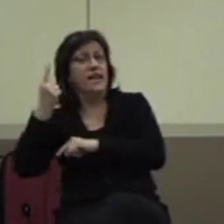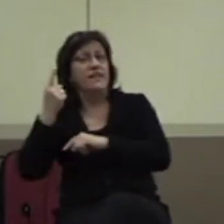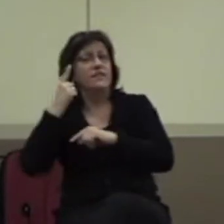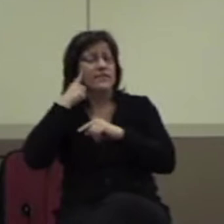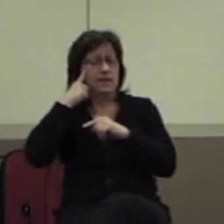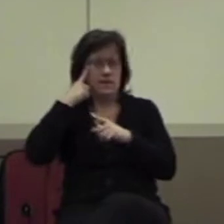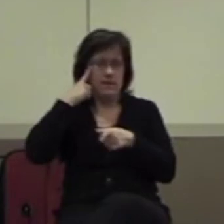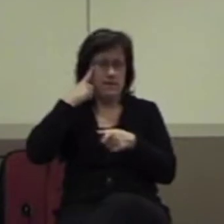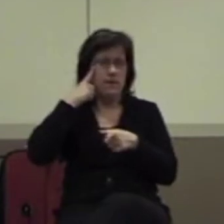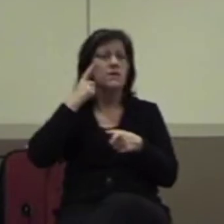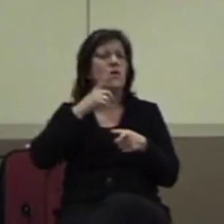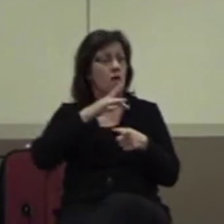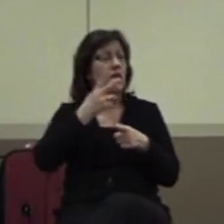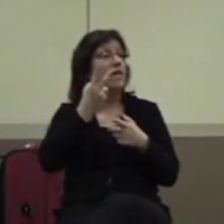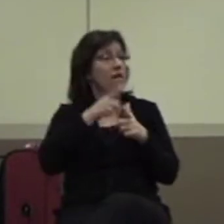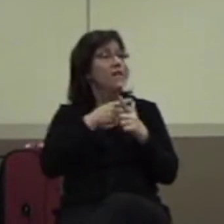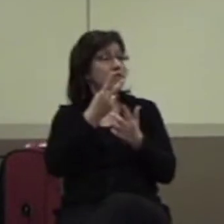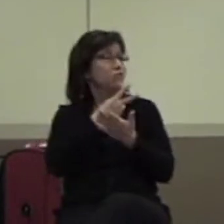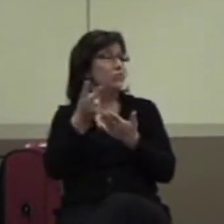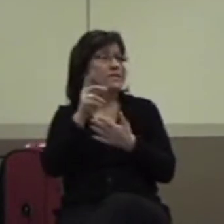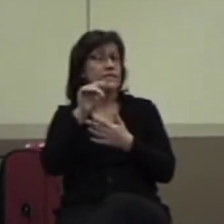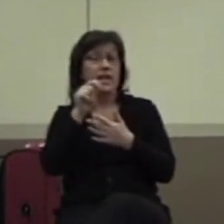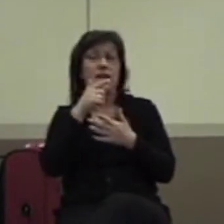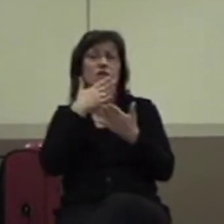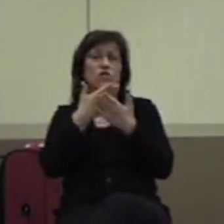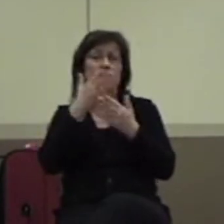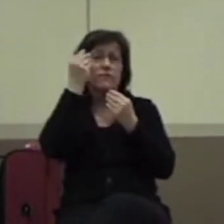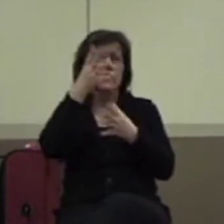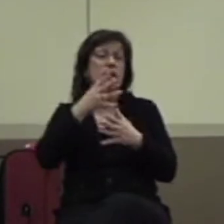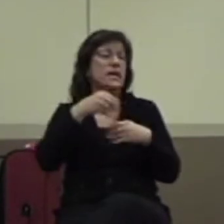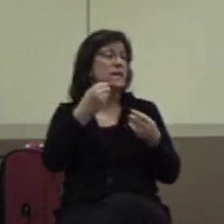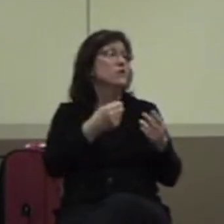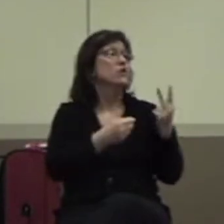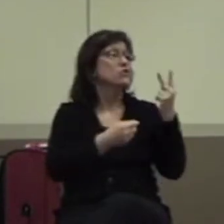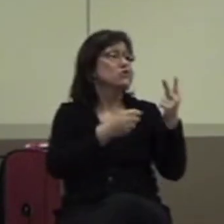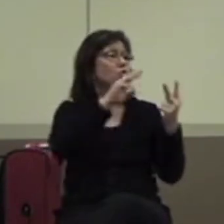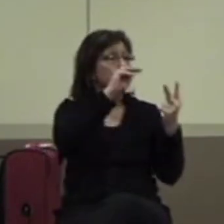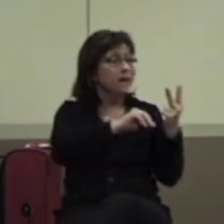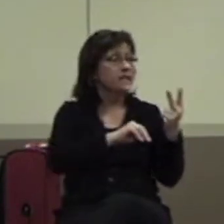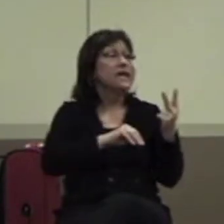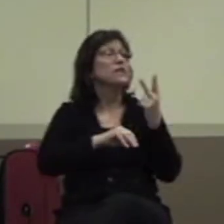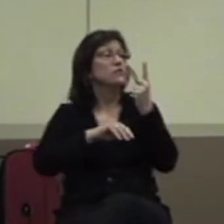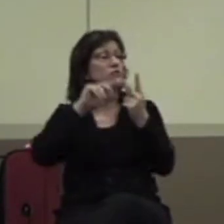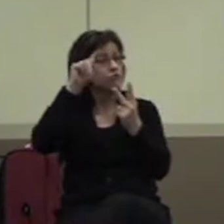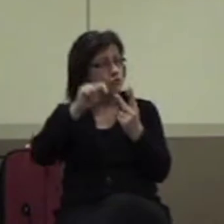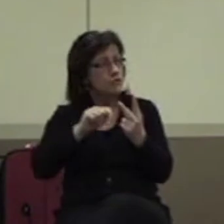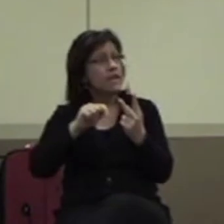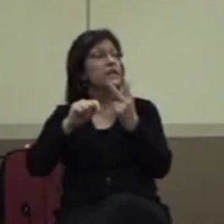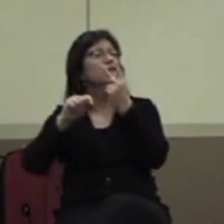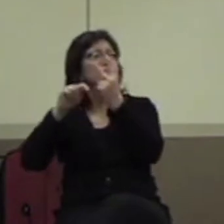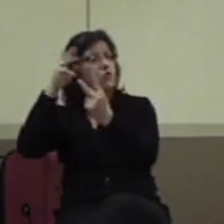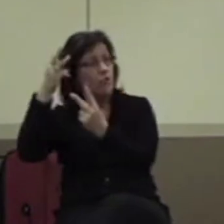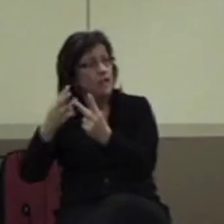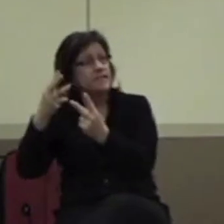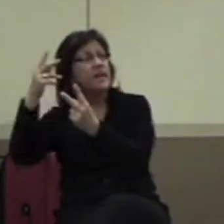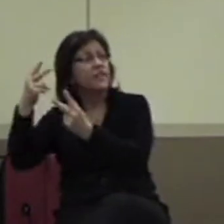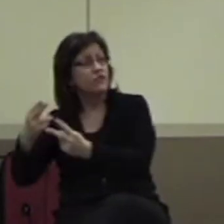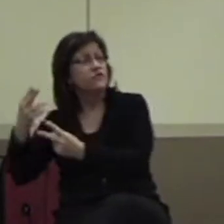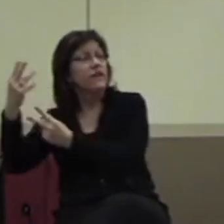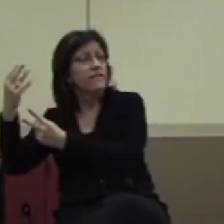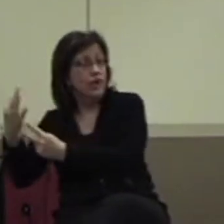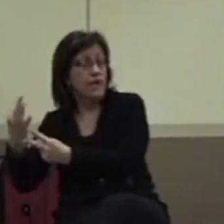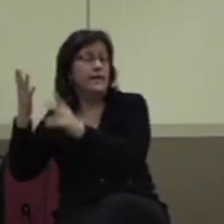2 weeks of data is pretty good information because that gives you 2 Mondays, 2 Tuesdays, 2 Wednesdays, 2 Thursdays, and